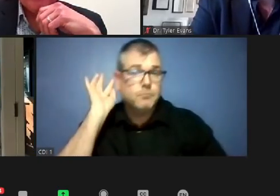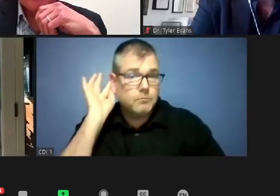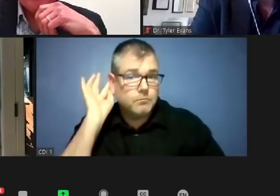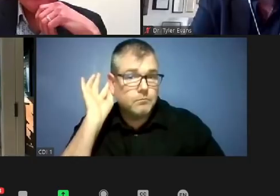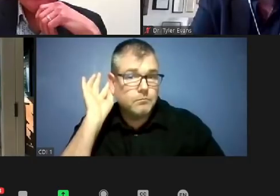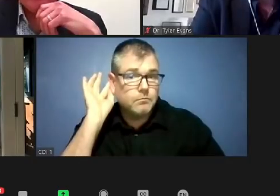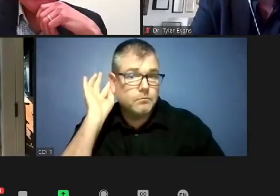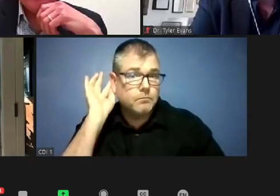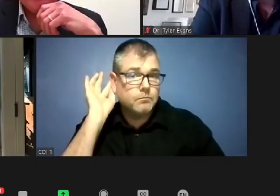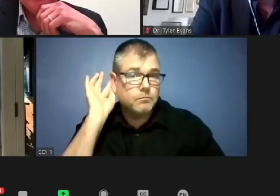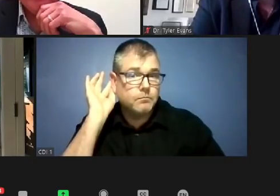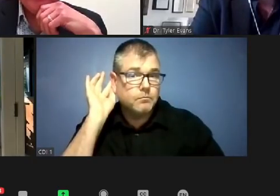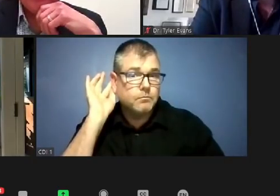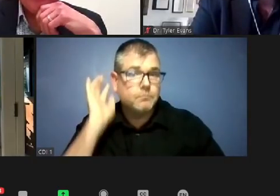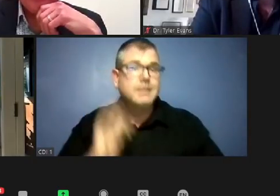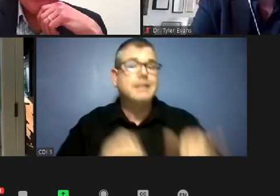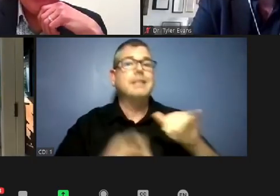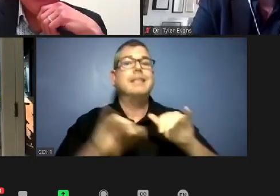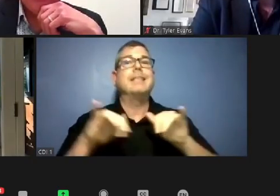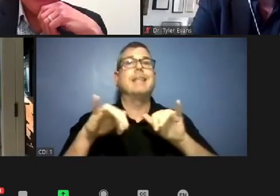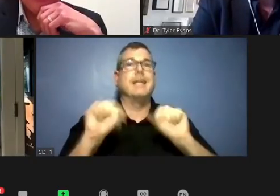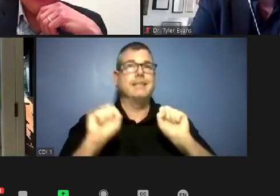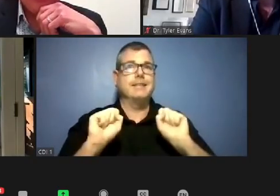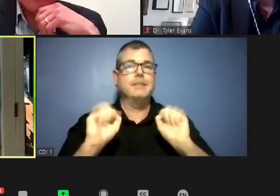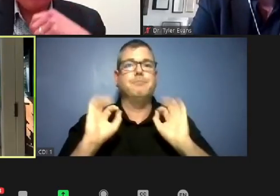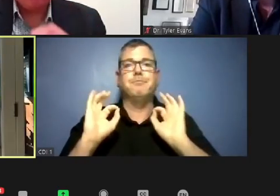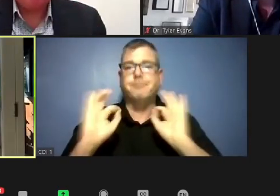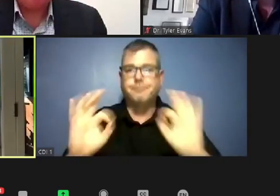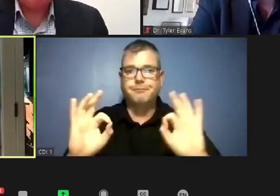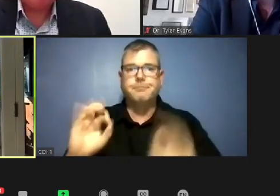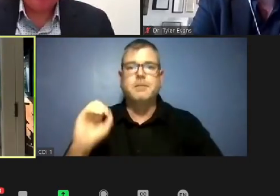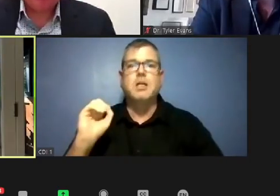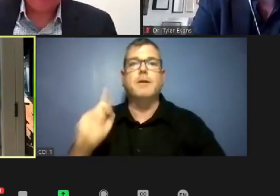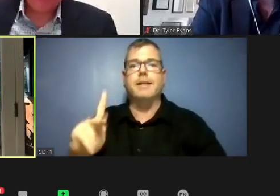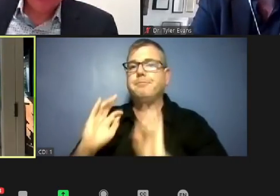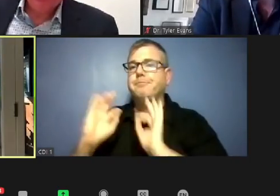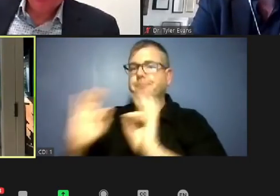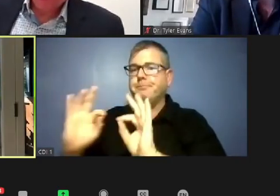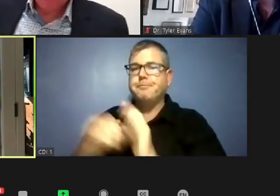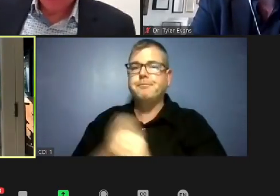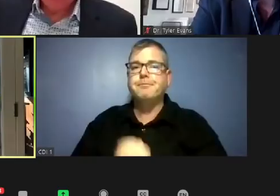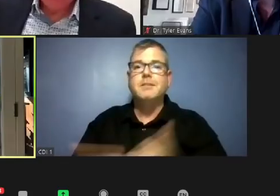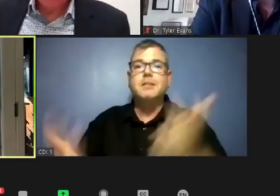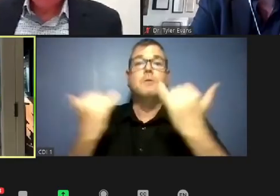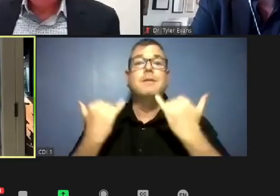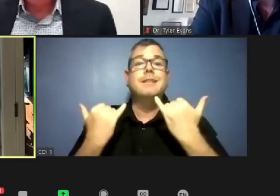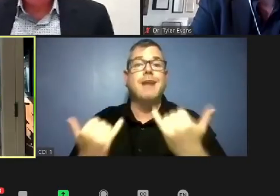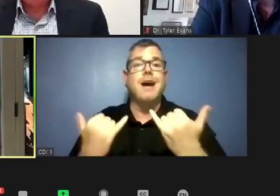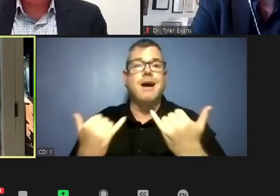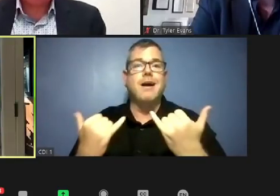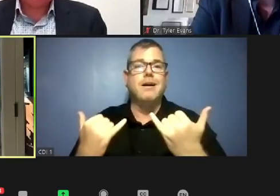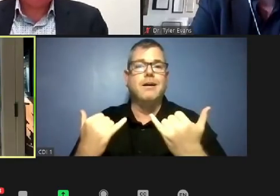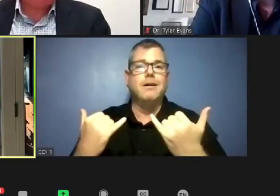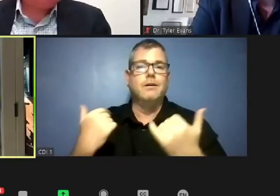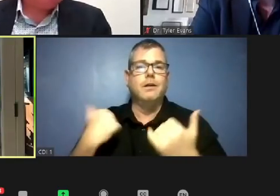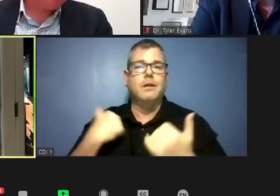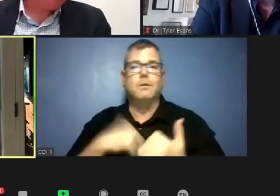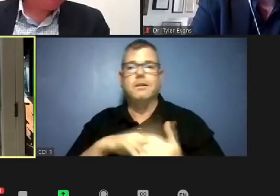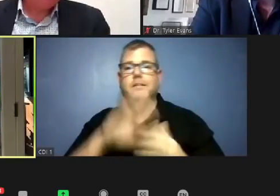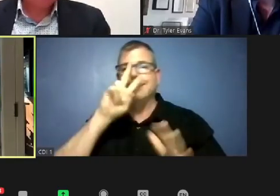Yes, I'm able to. Wonderful. Okay. With that, we're going to dive back into questions. And I just also want to pause